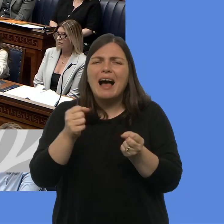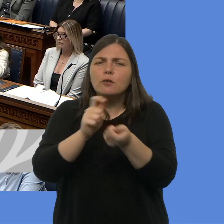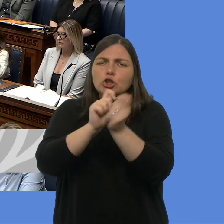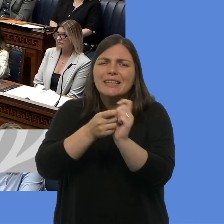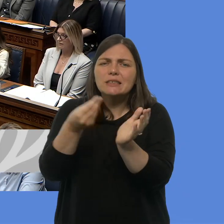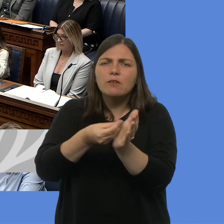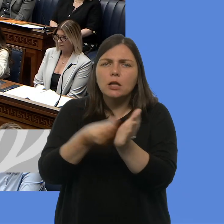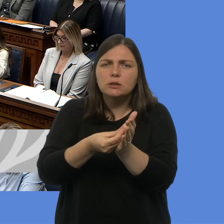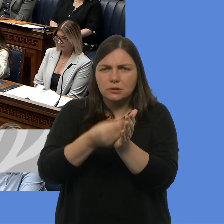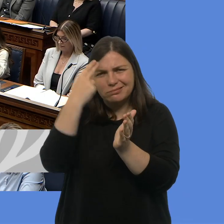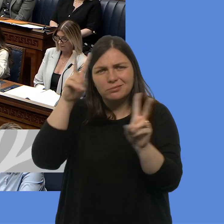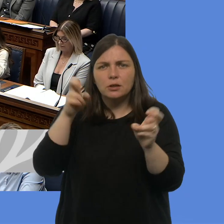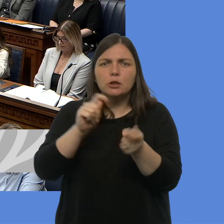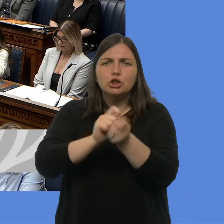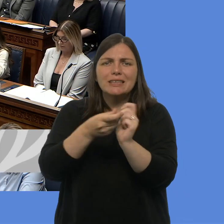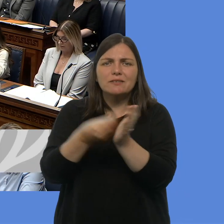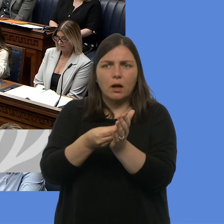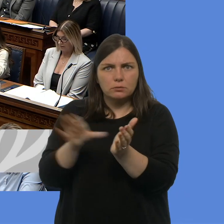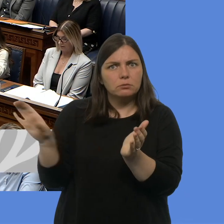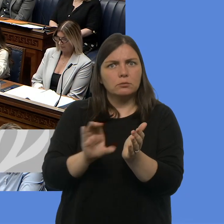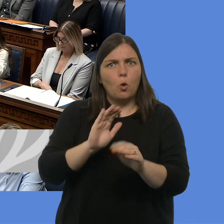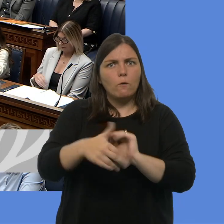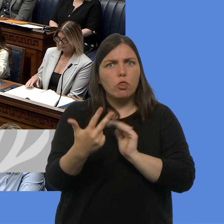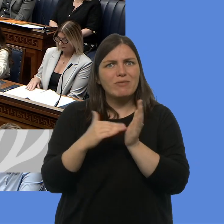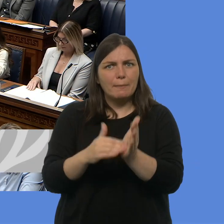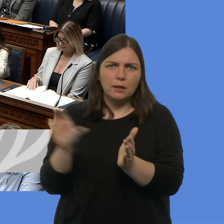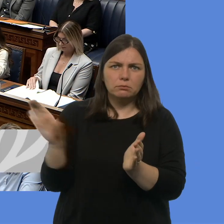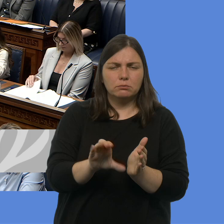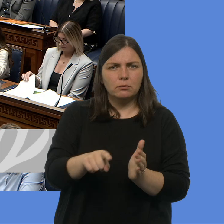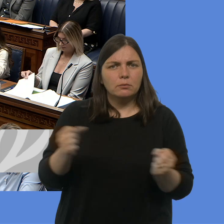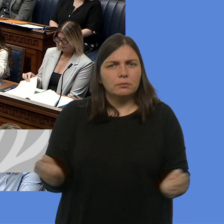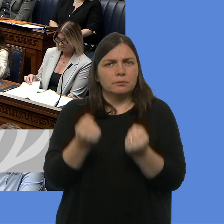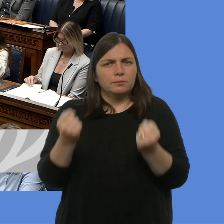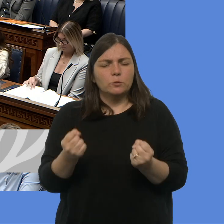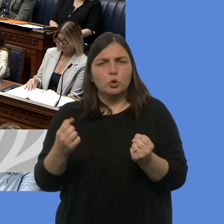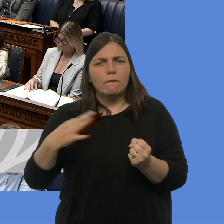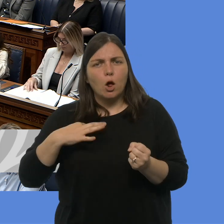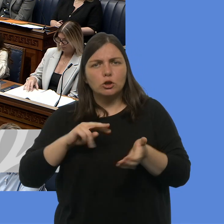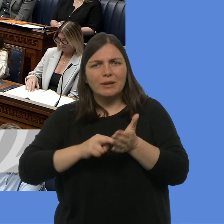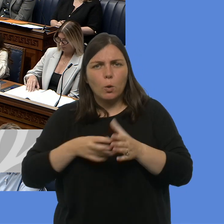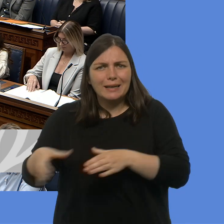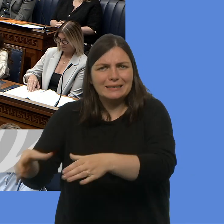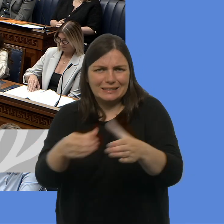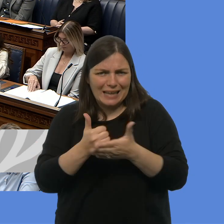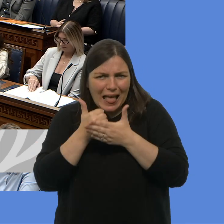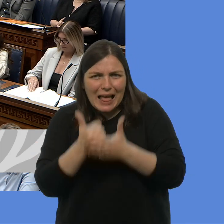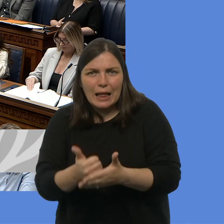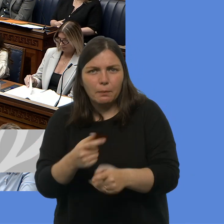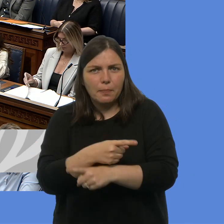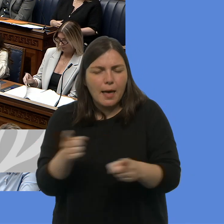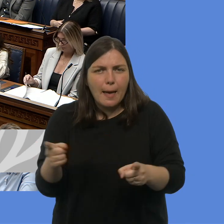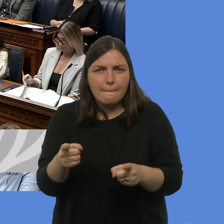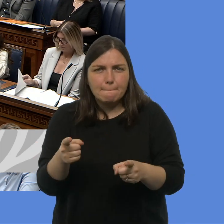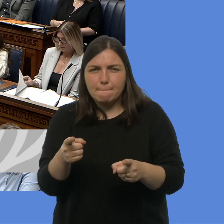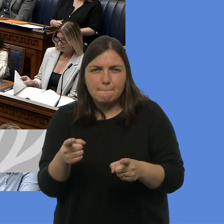empower community and voluntary organisations who are right at grassroots level working to tackle root causes. And I think the Part of Change campaign has been